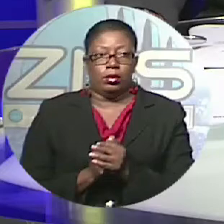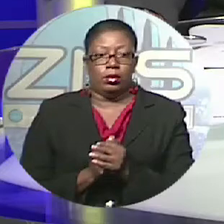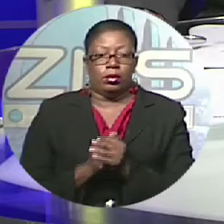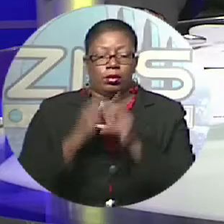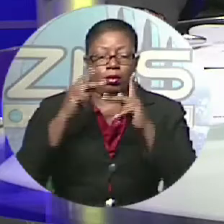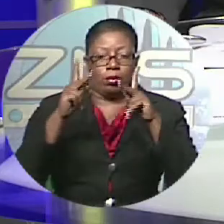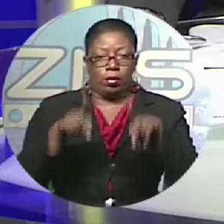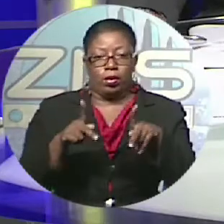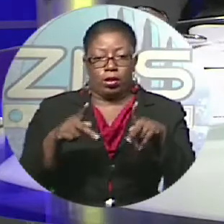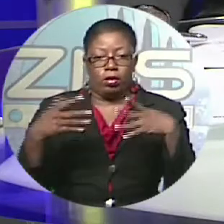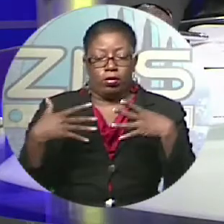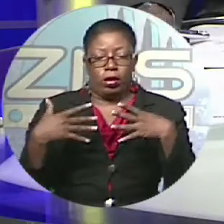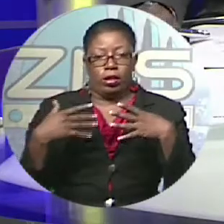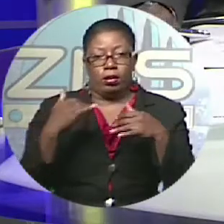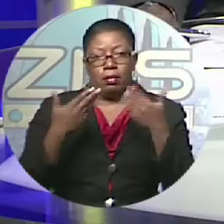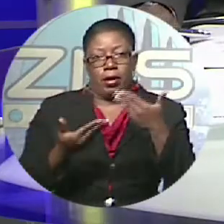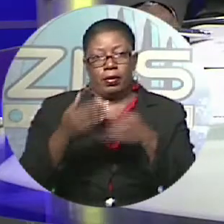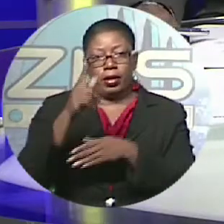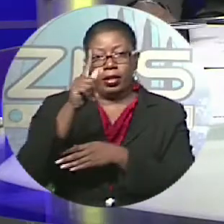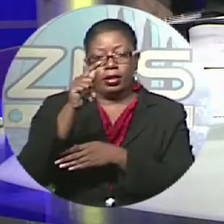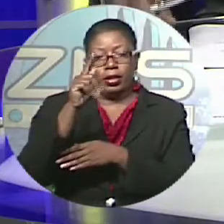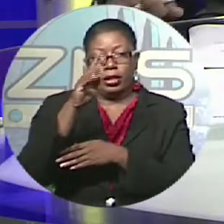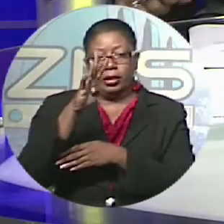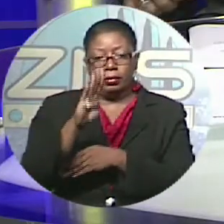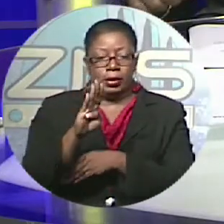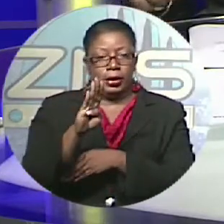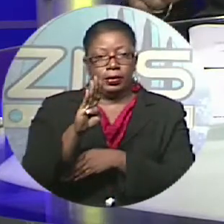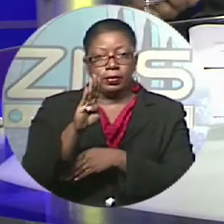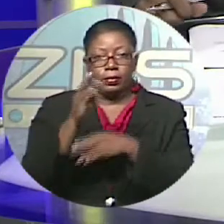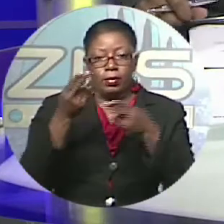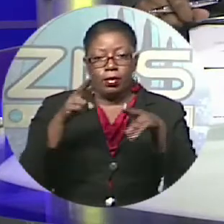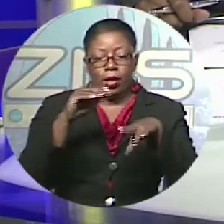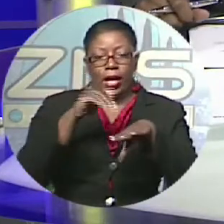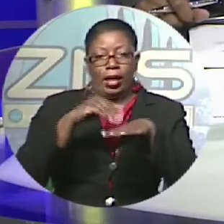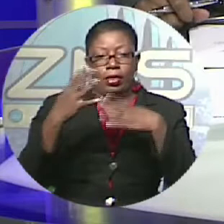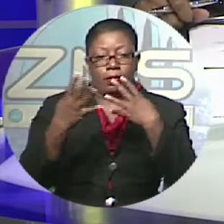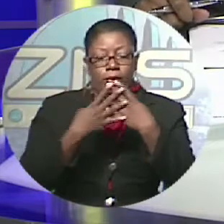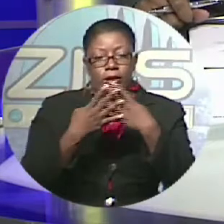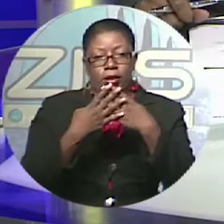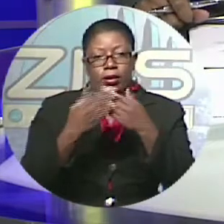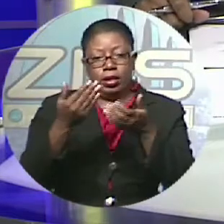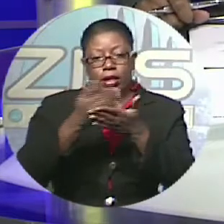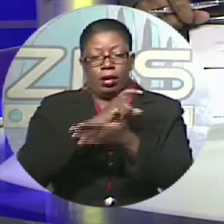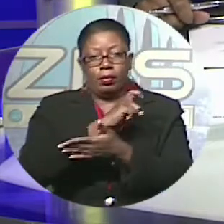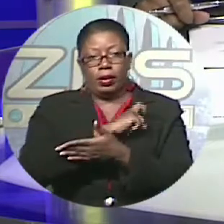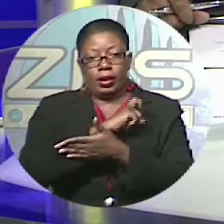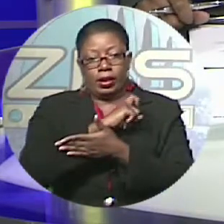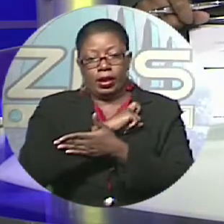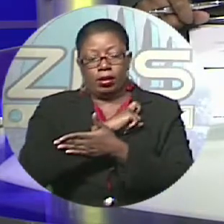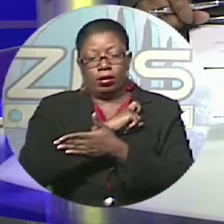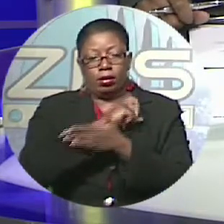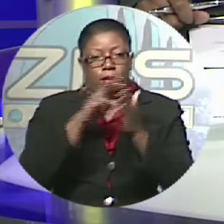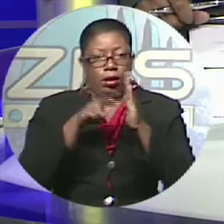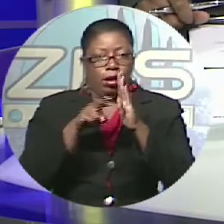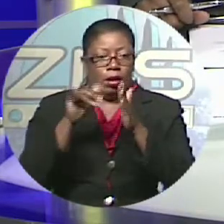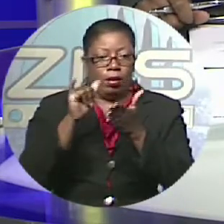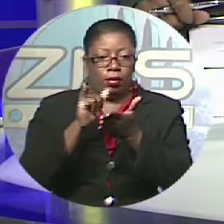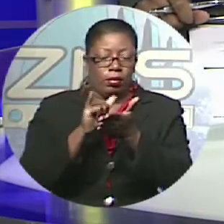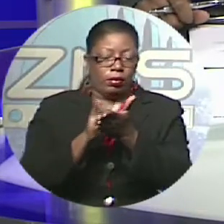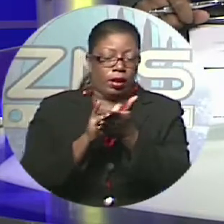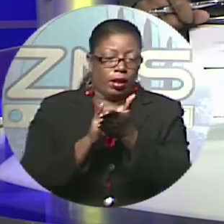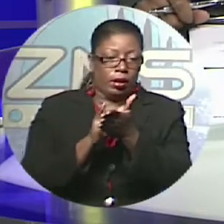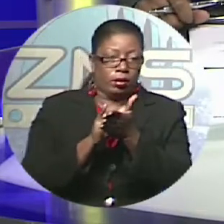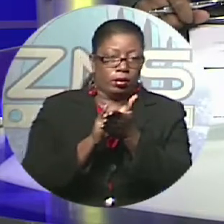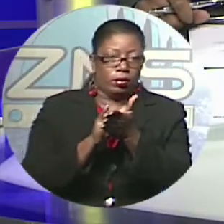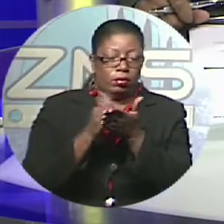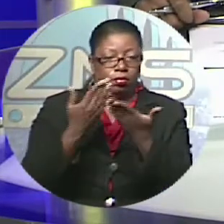Health officials are laying fears of a possible TB outbreak at Her Majesty's prison. Now, some police officers sounded the alarm. However, as Janae Noel Ferguson